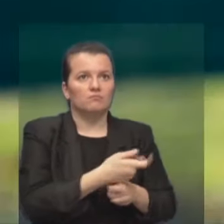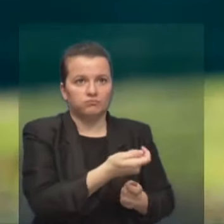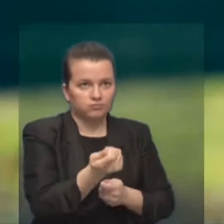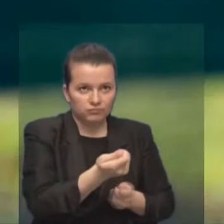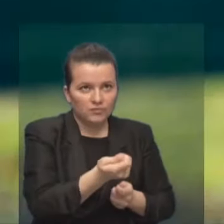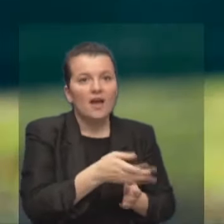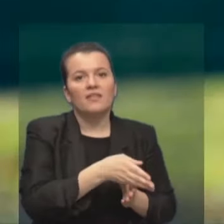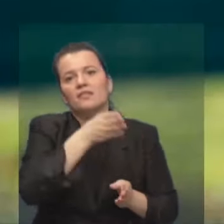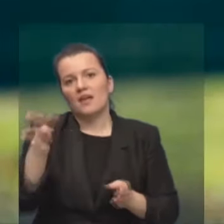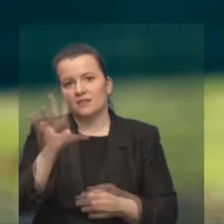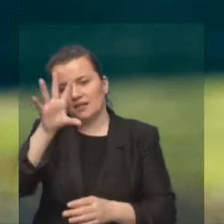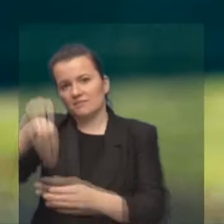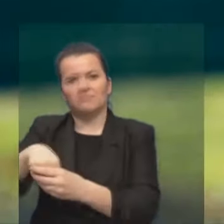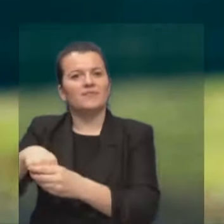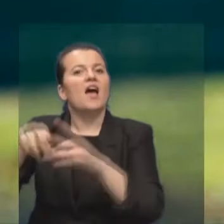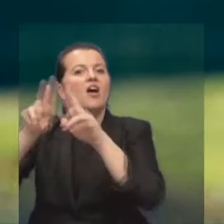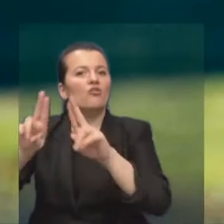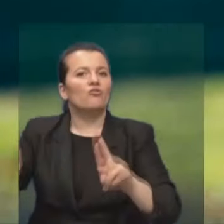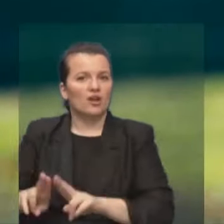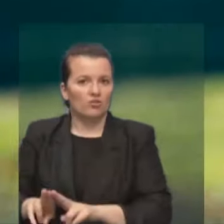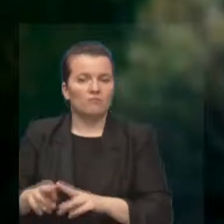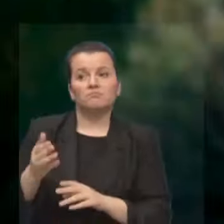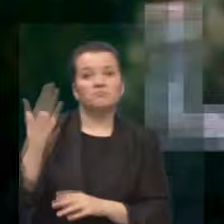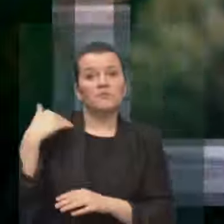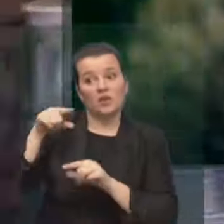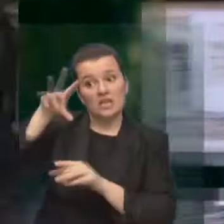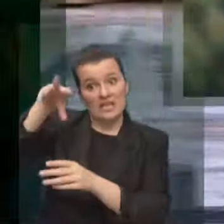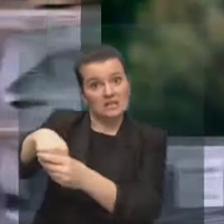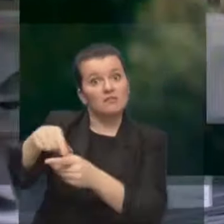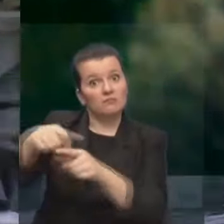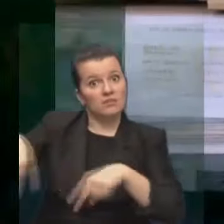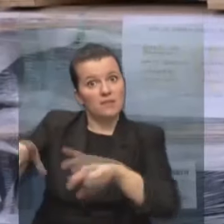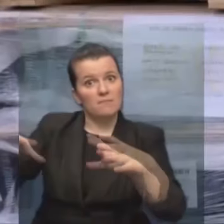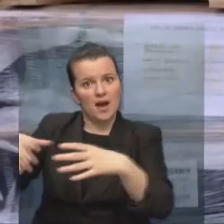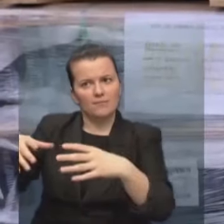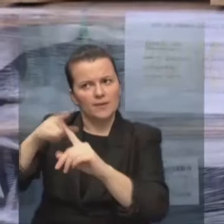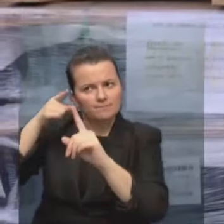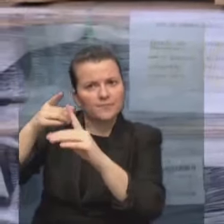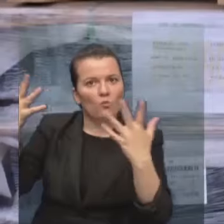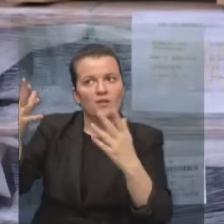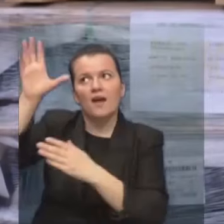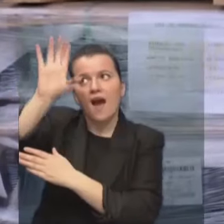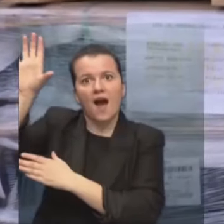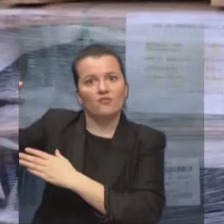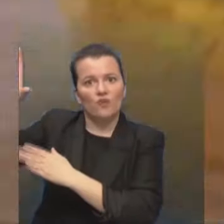started working in the environmental protection department and worked with manufacturing in